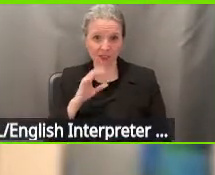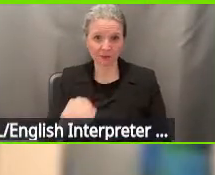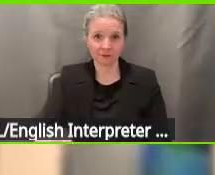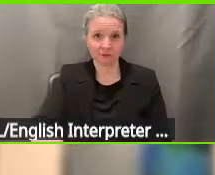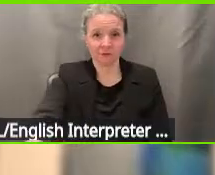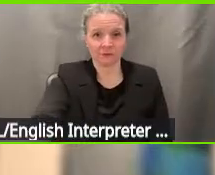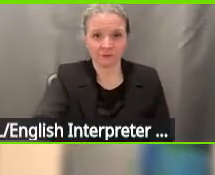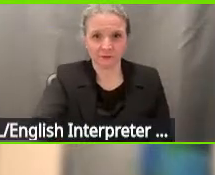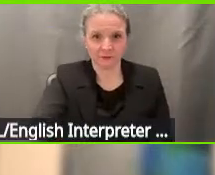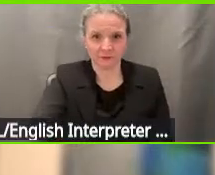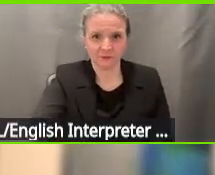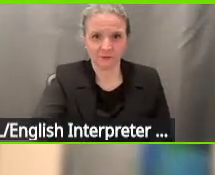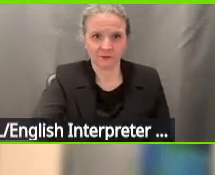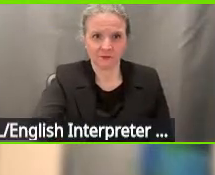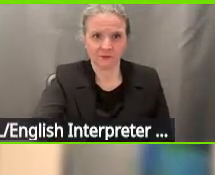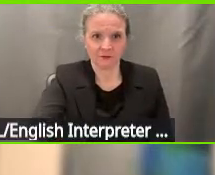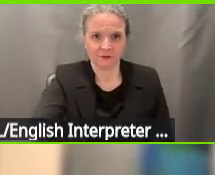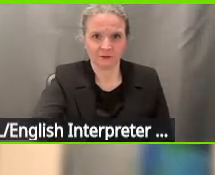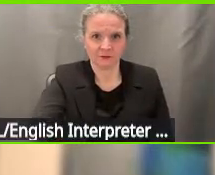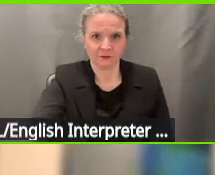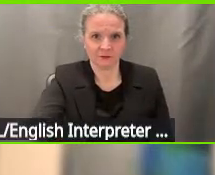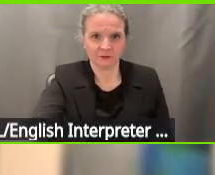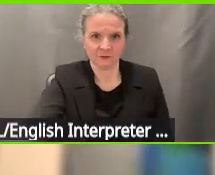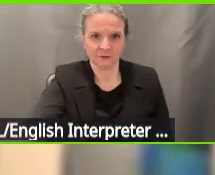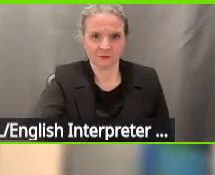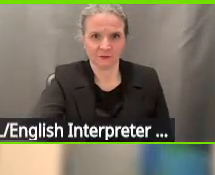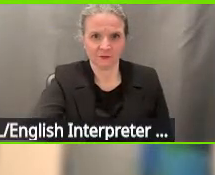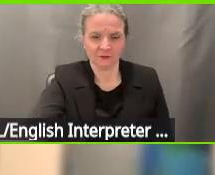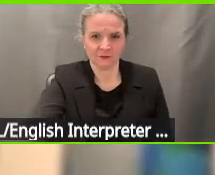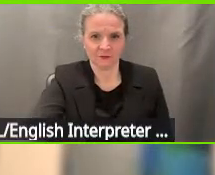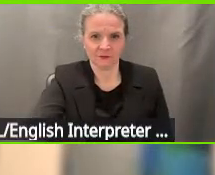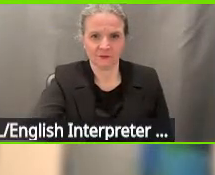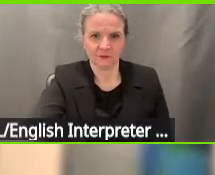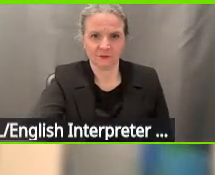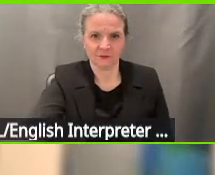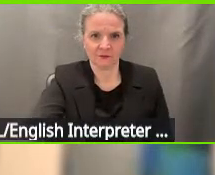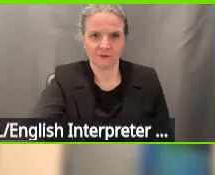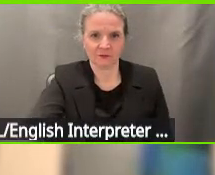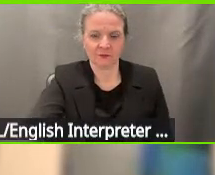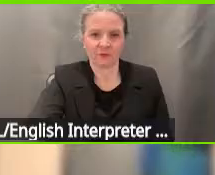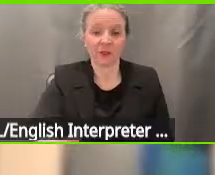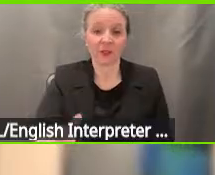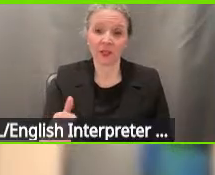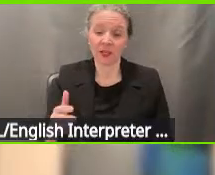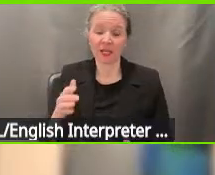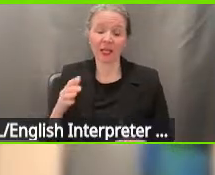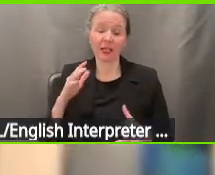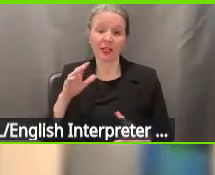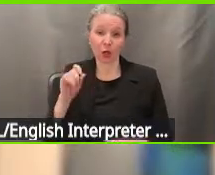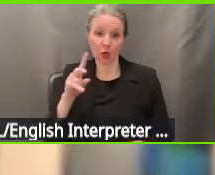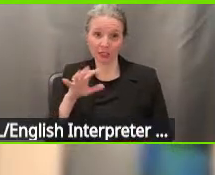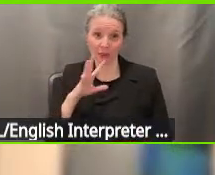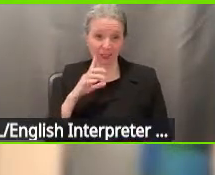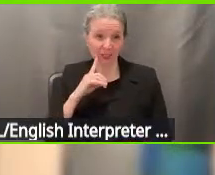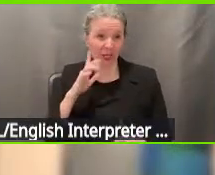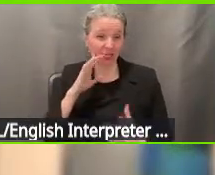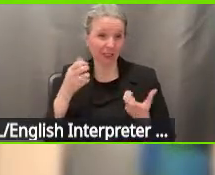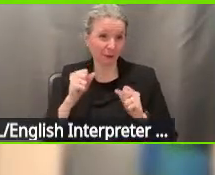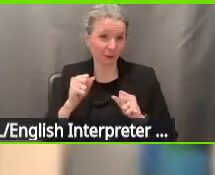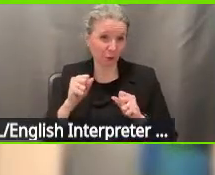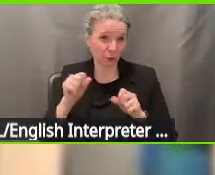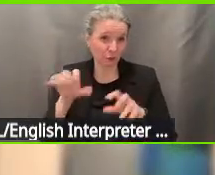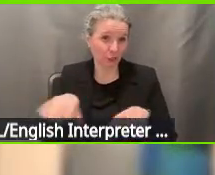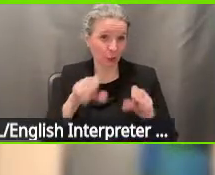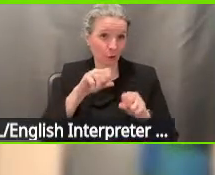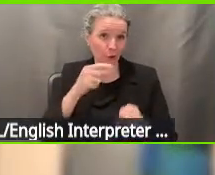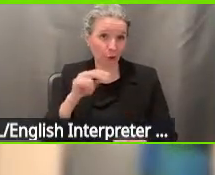Well, it's incredibly humbling to get asked to lead this program and to step into the shoes of Greg Johnson, or attempt to do that as best as I